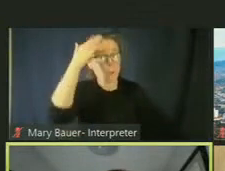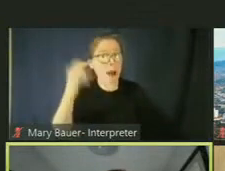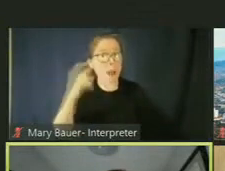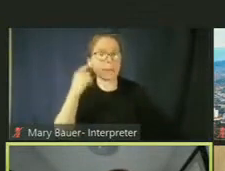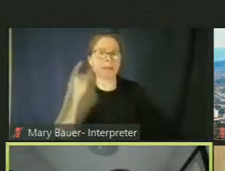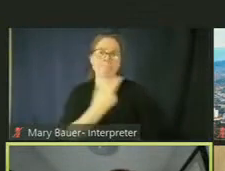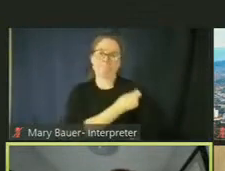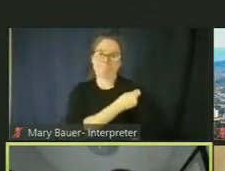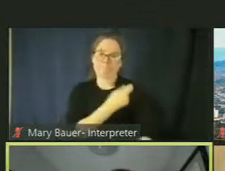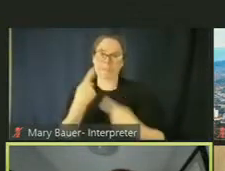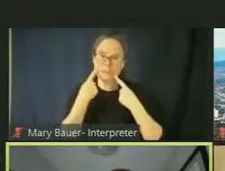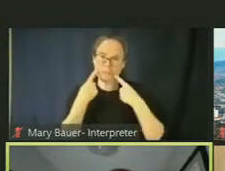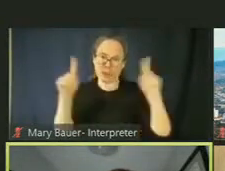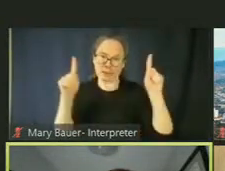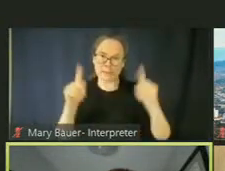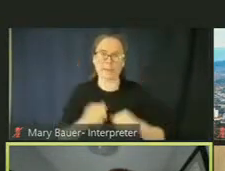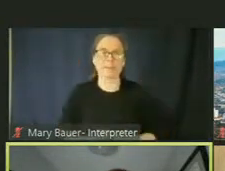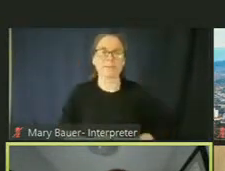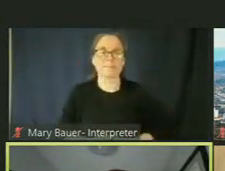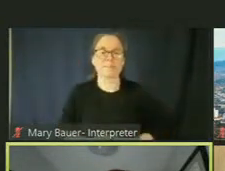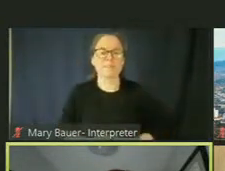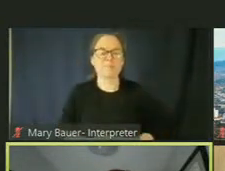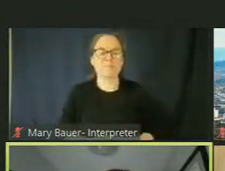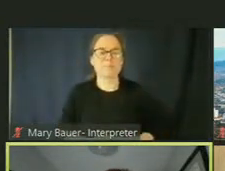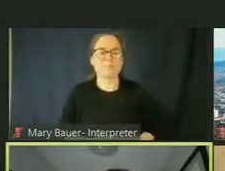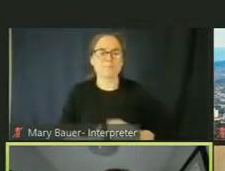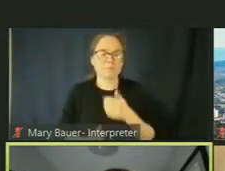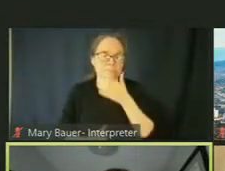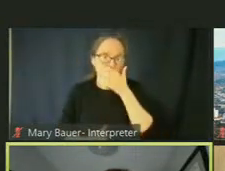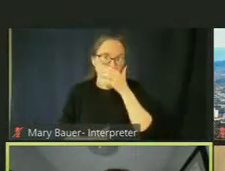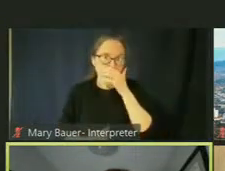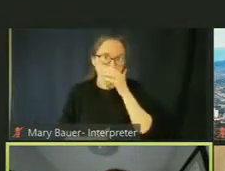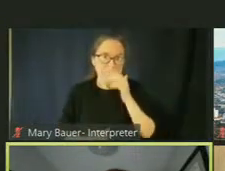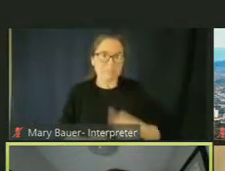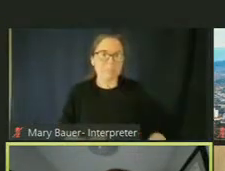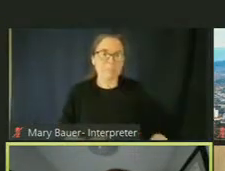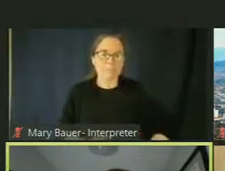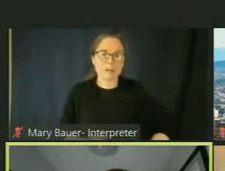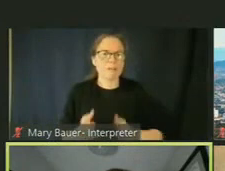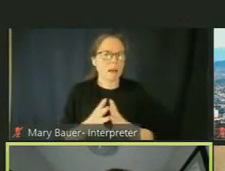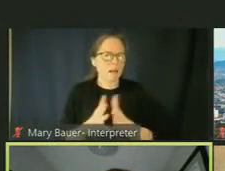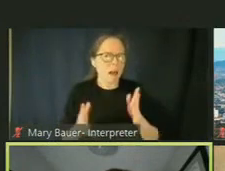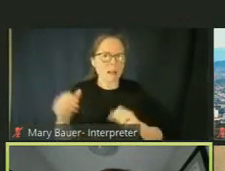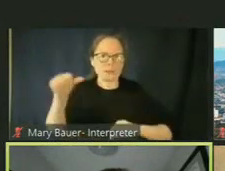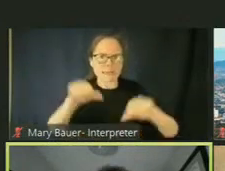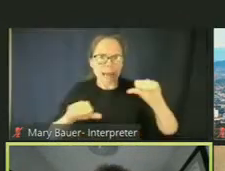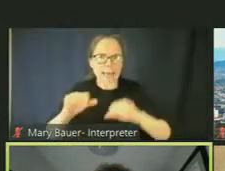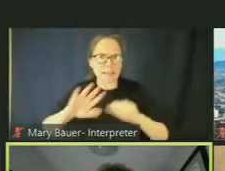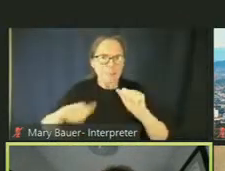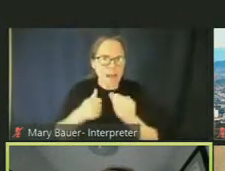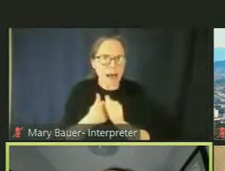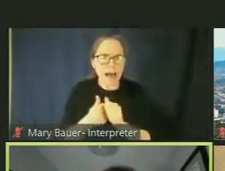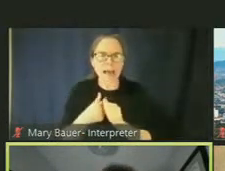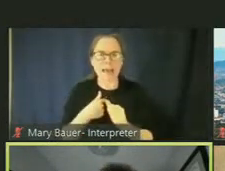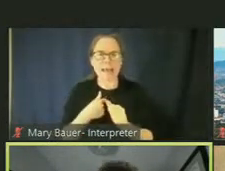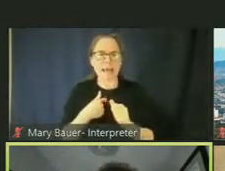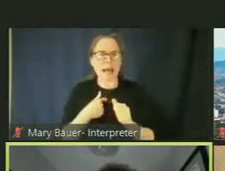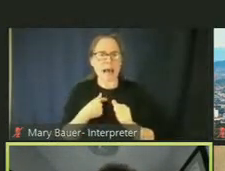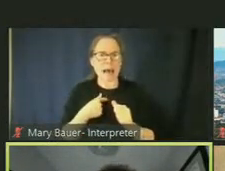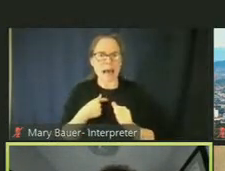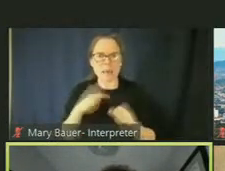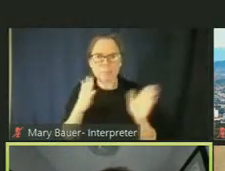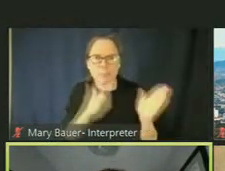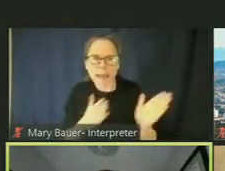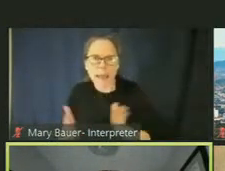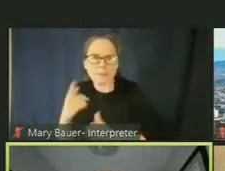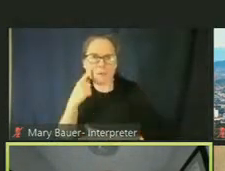The science of vaccines, and I also do a lot of work in things like the bioterrorism and planning for things